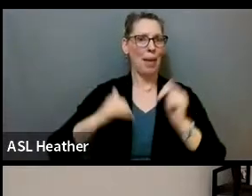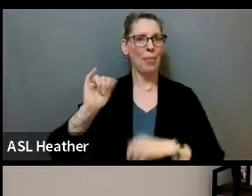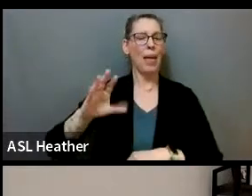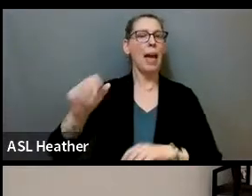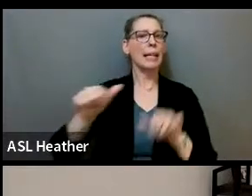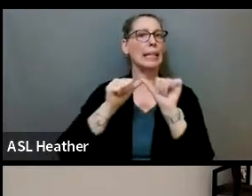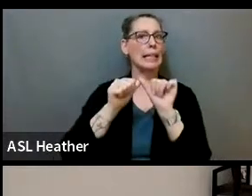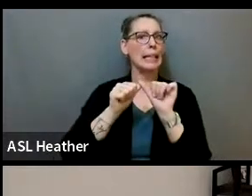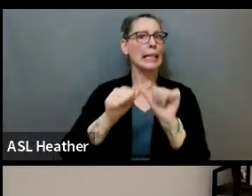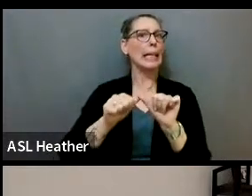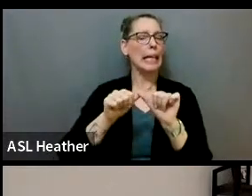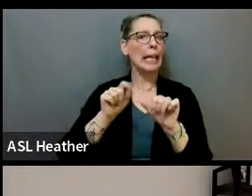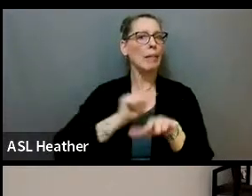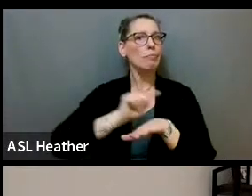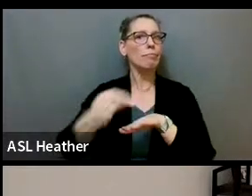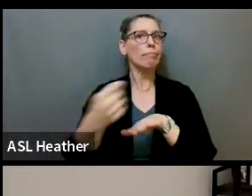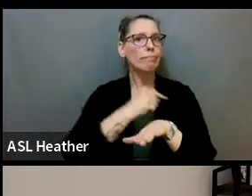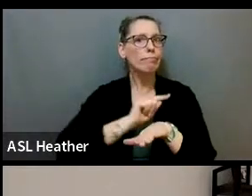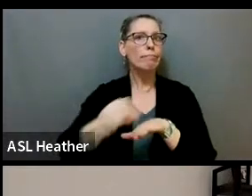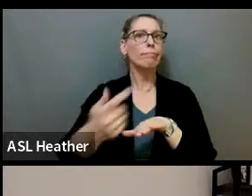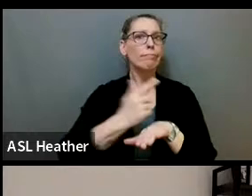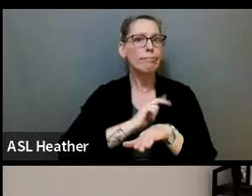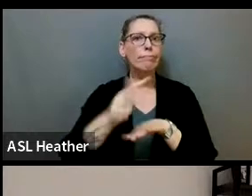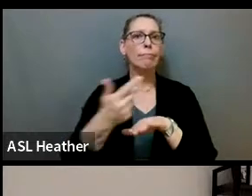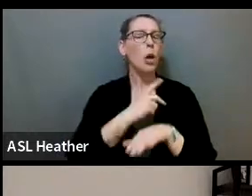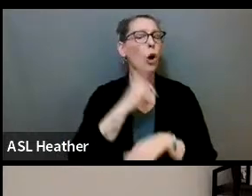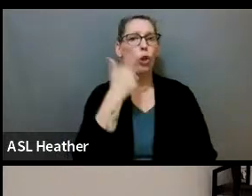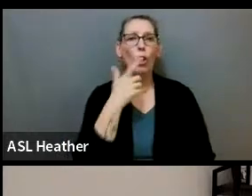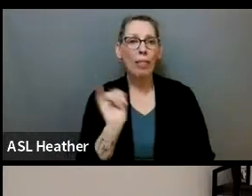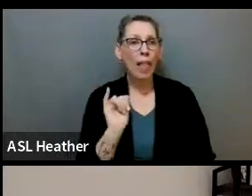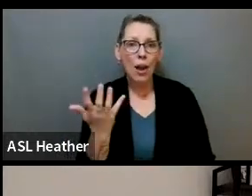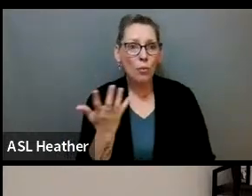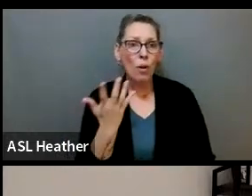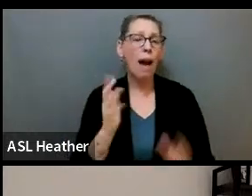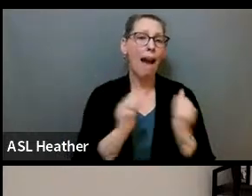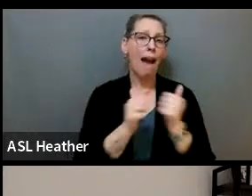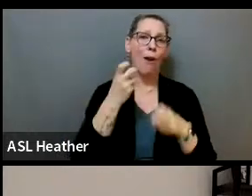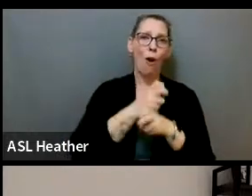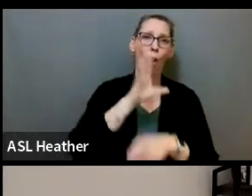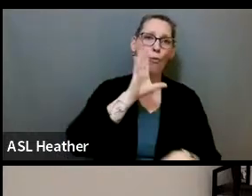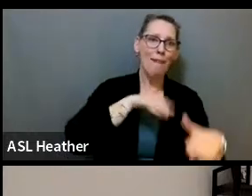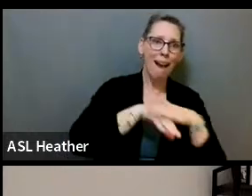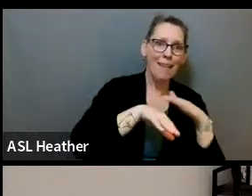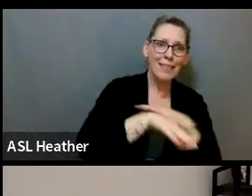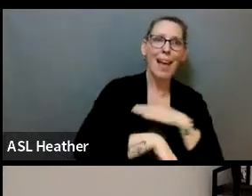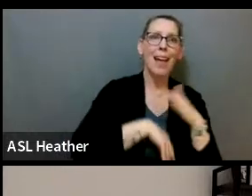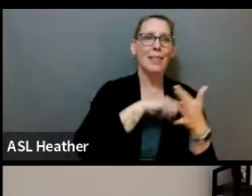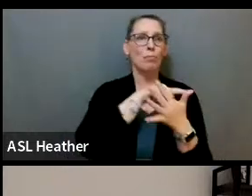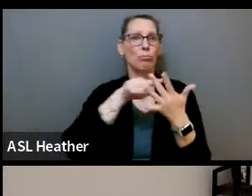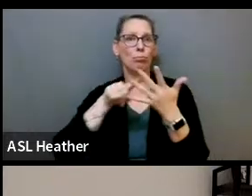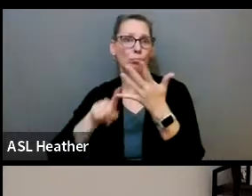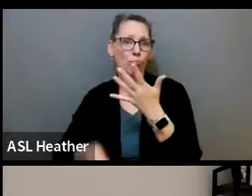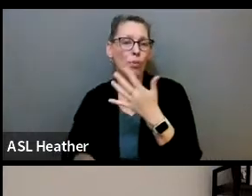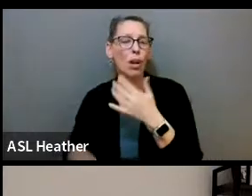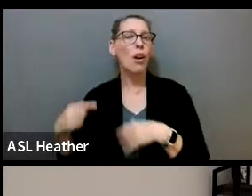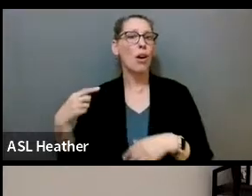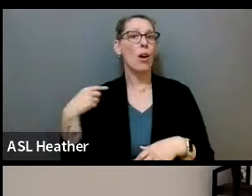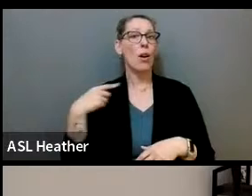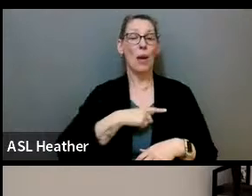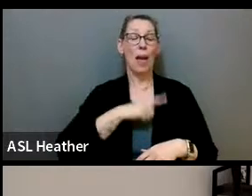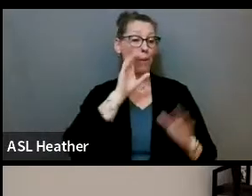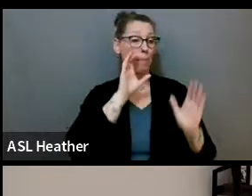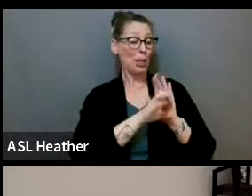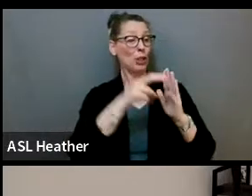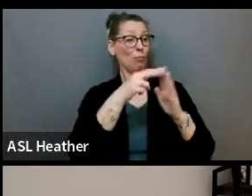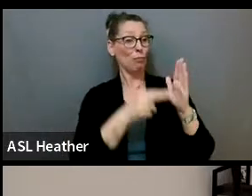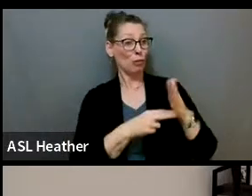across the bridge back and forth? What's it going to look like? How hard is it going to be to access? All those kinds of questions. We've got a picture of the bridge,